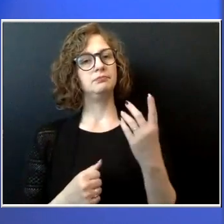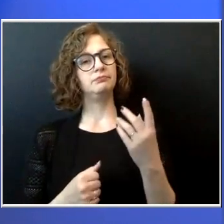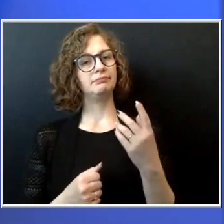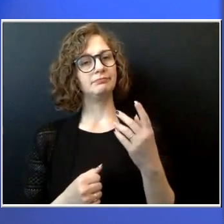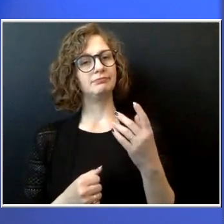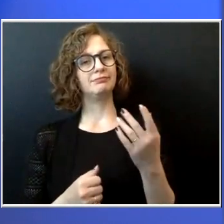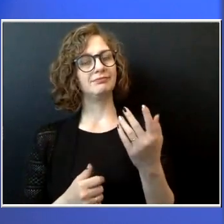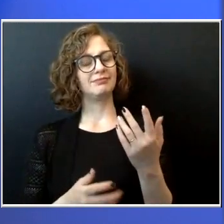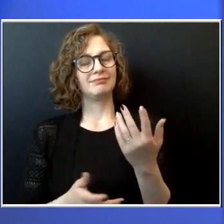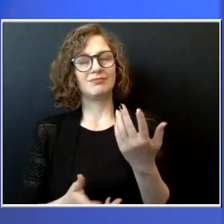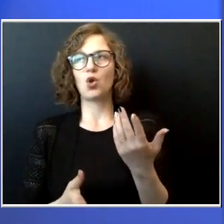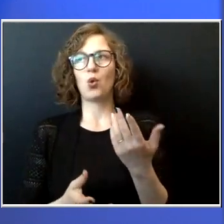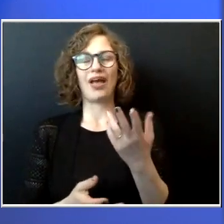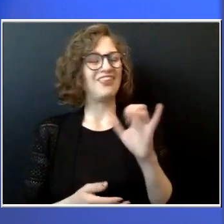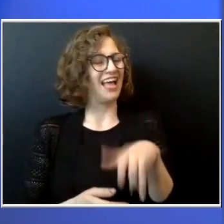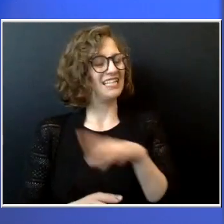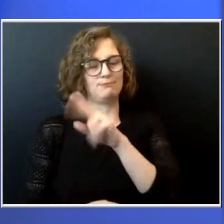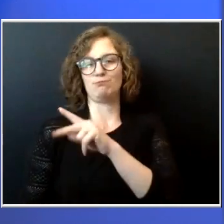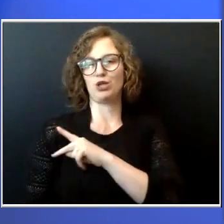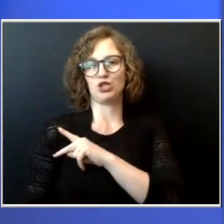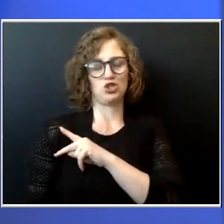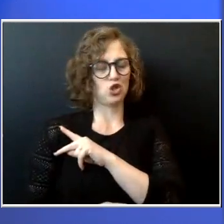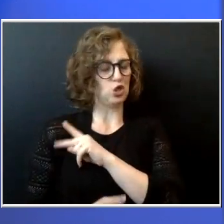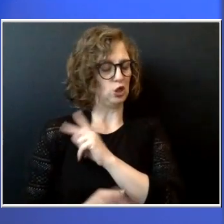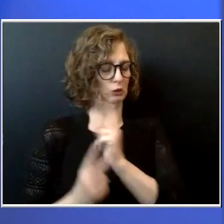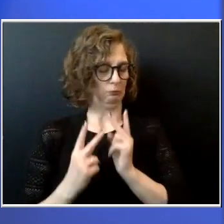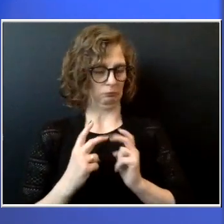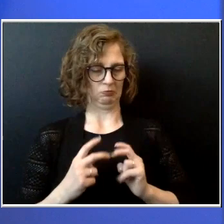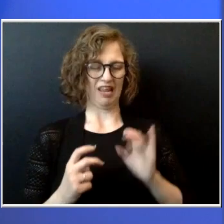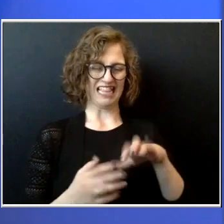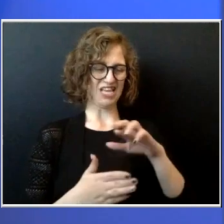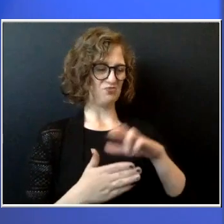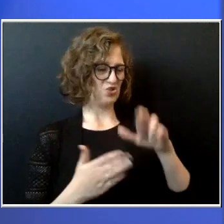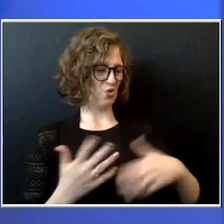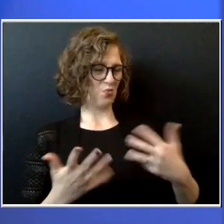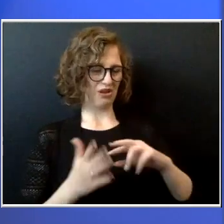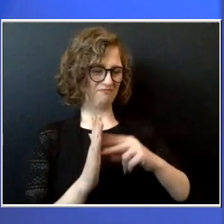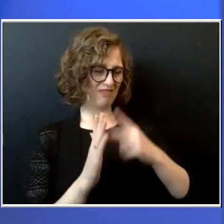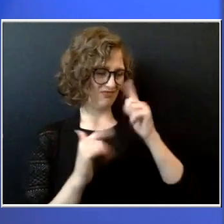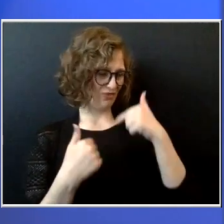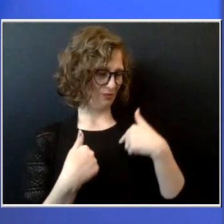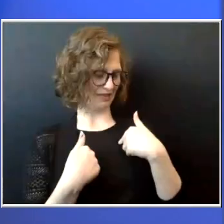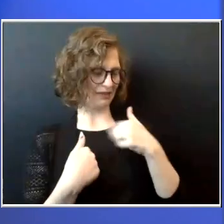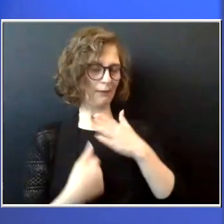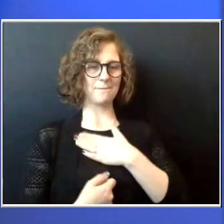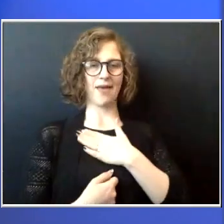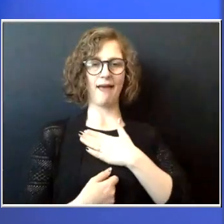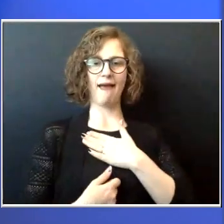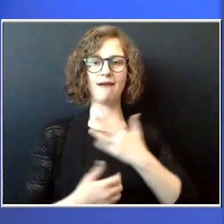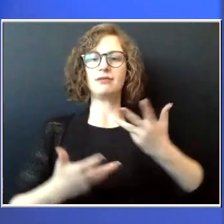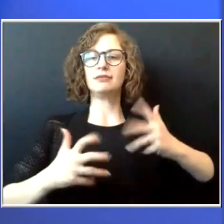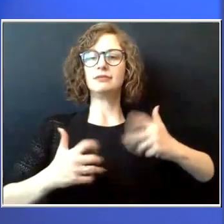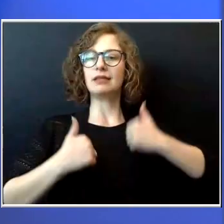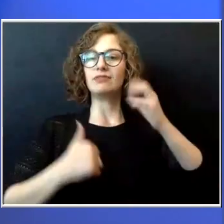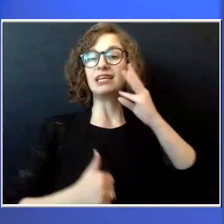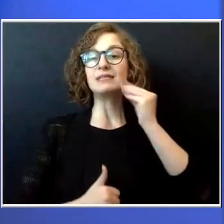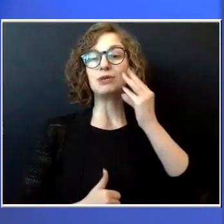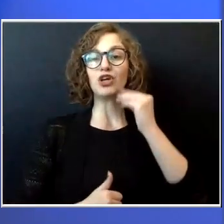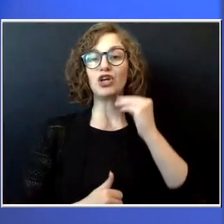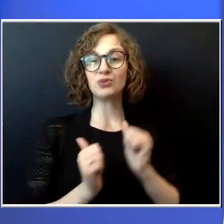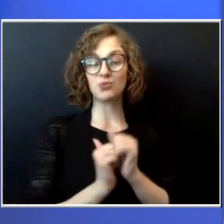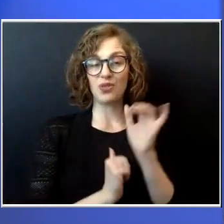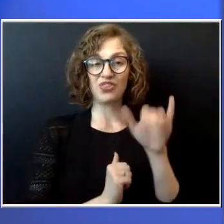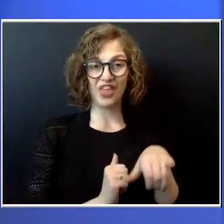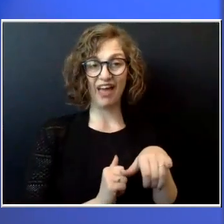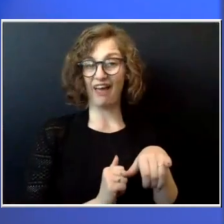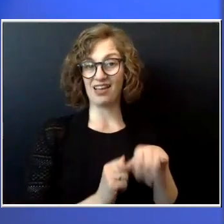you and everybody's lived experience with a condition. So there are those who adapt to that risk very well